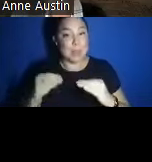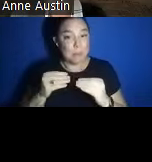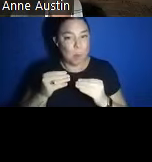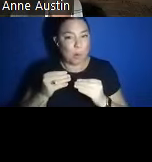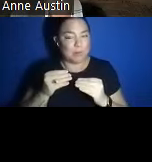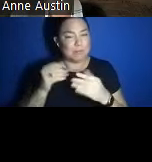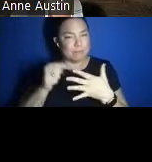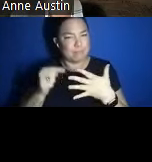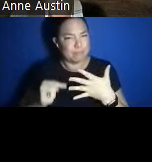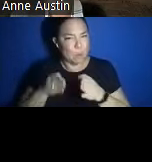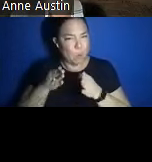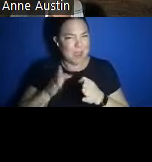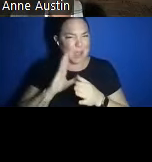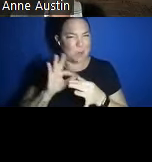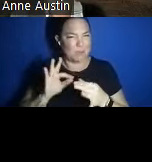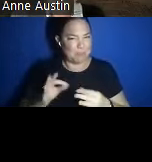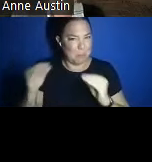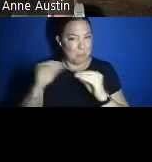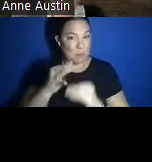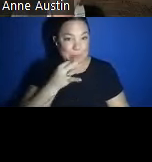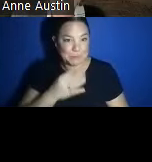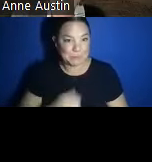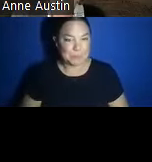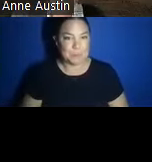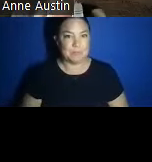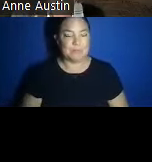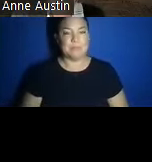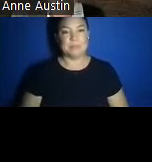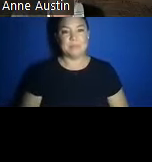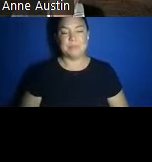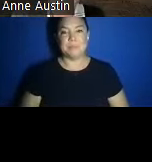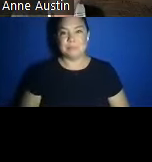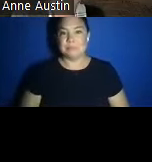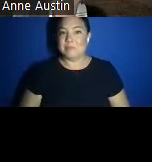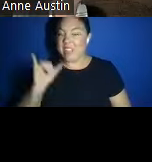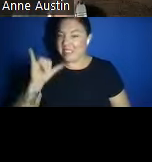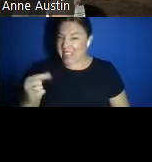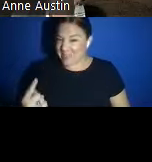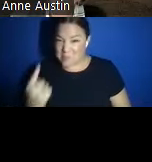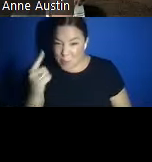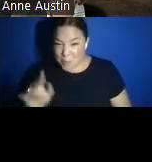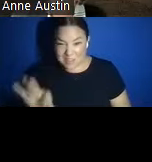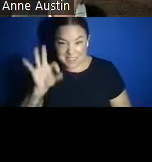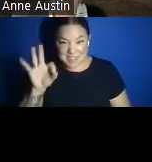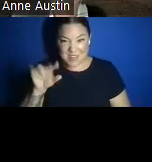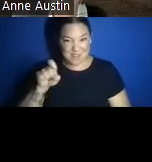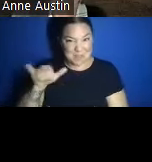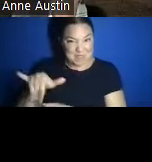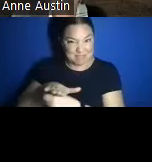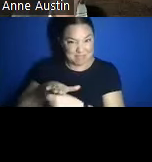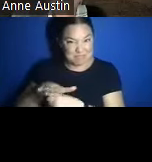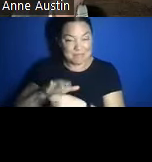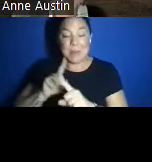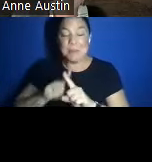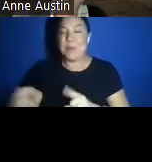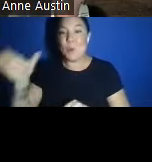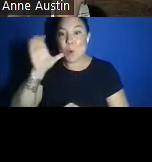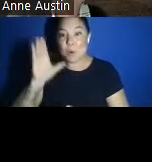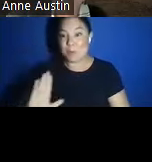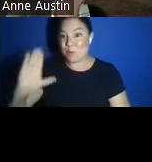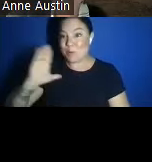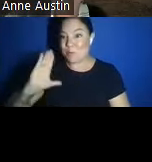moment. So this is just one of our discoveries at Deir el-Medina, but as you heard before the talk, we've